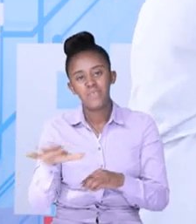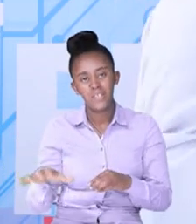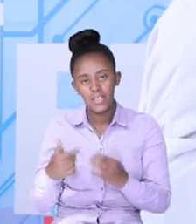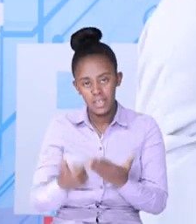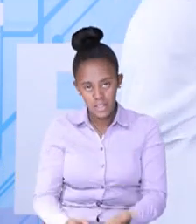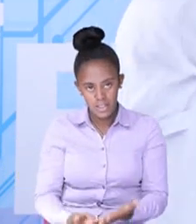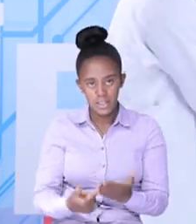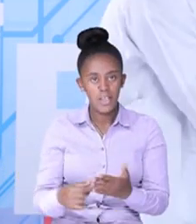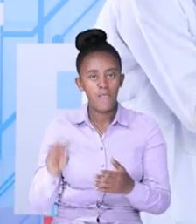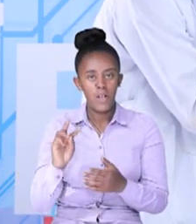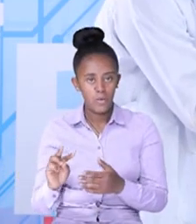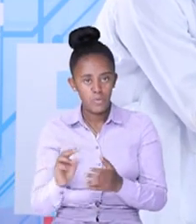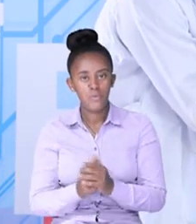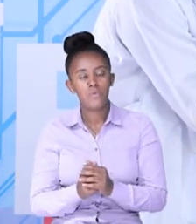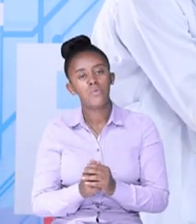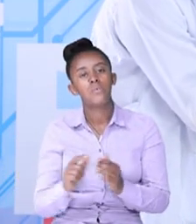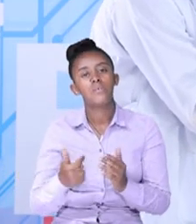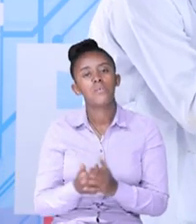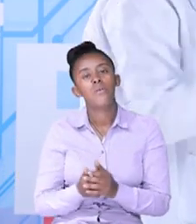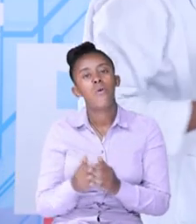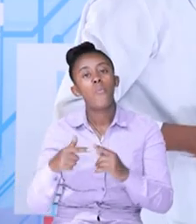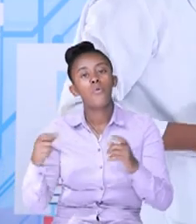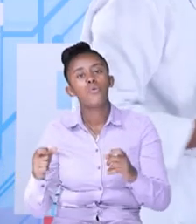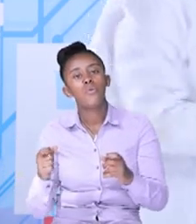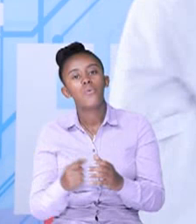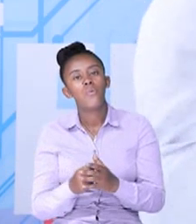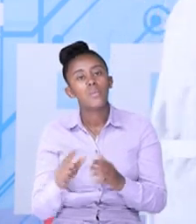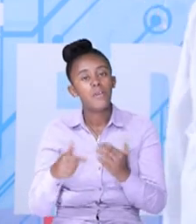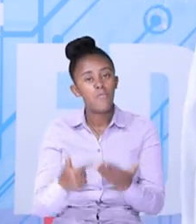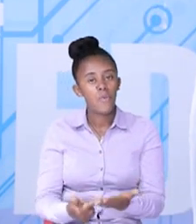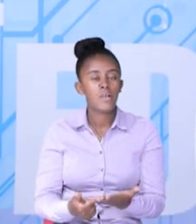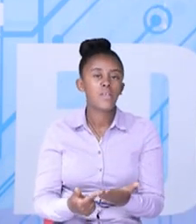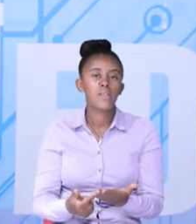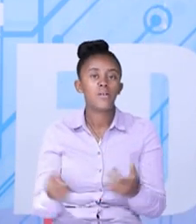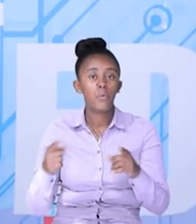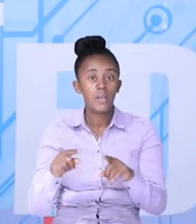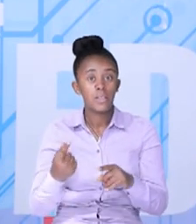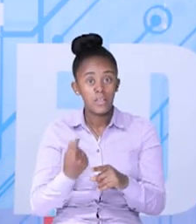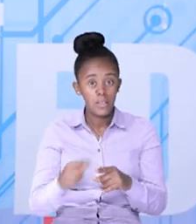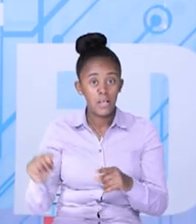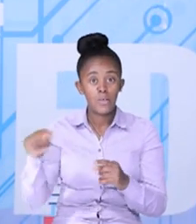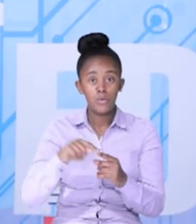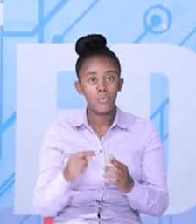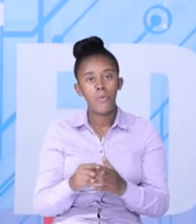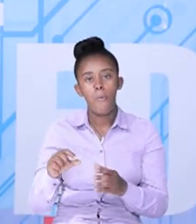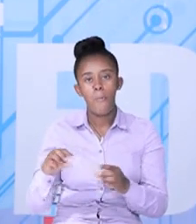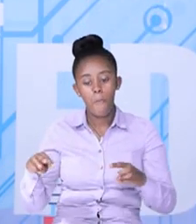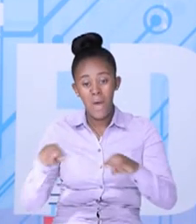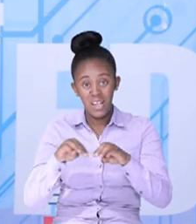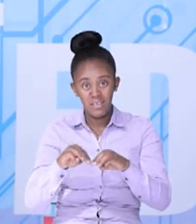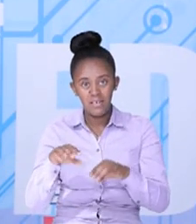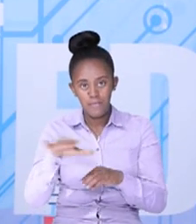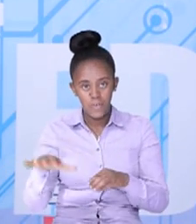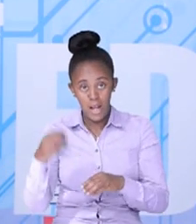v, and it's moving opposite to the direction of magnetic field. Therefore, when we try to find the magnetic field,